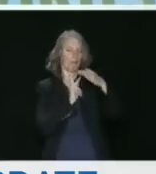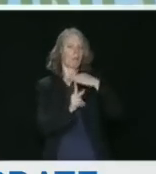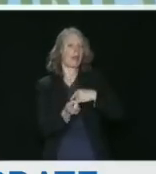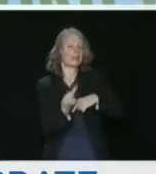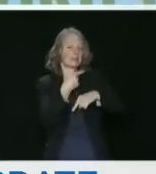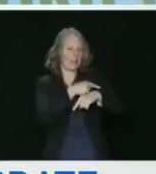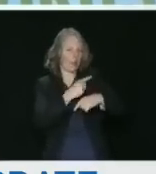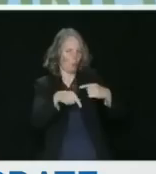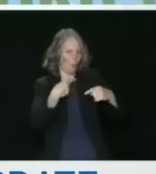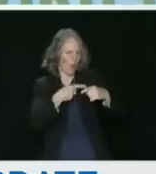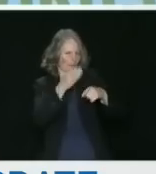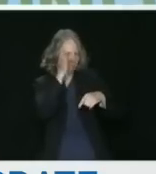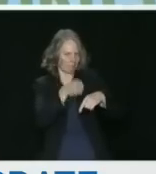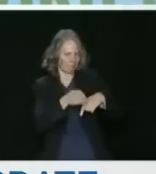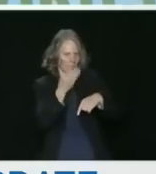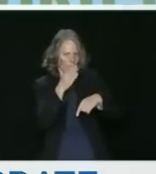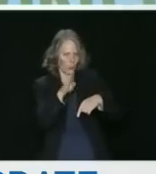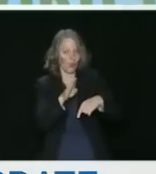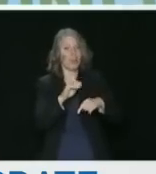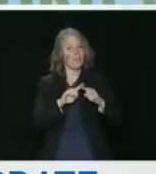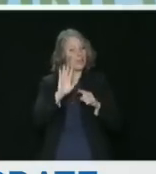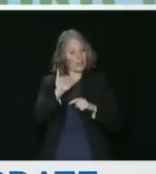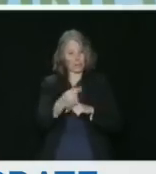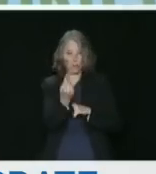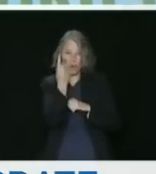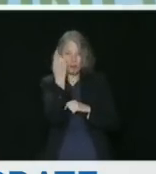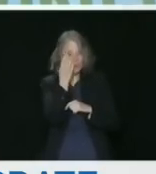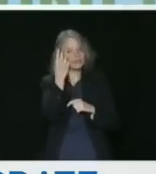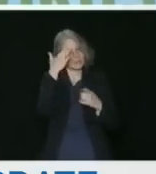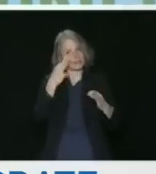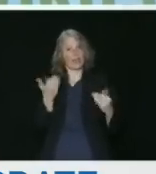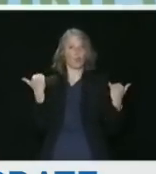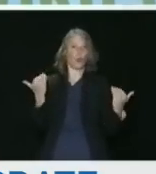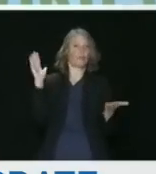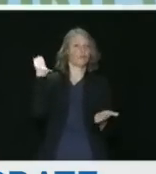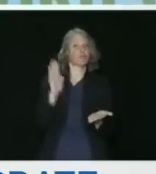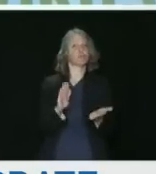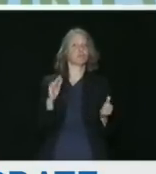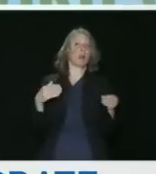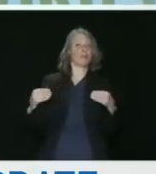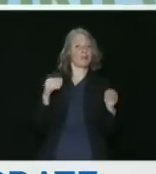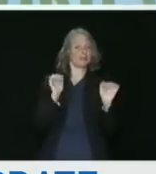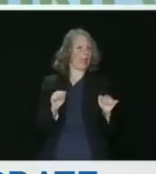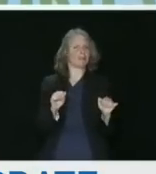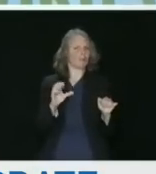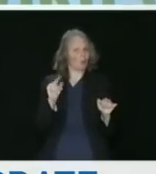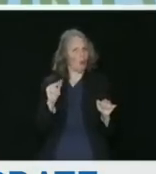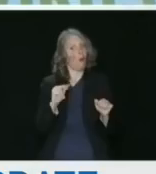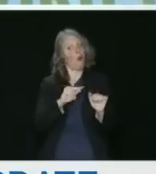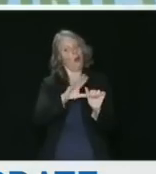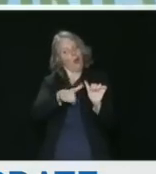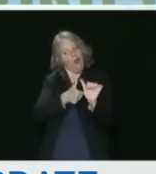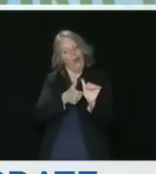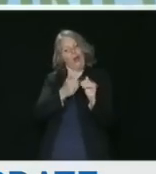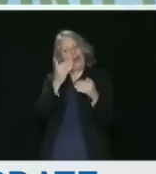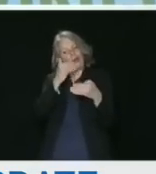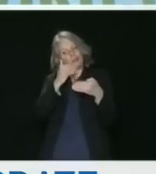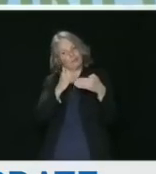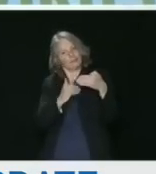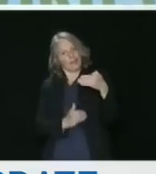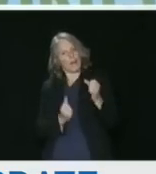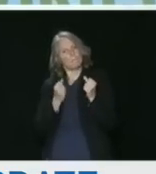factor that goes into when you can lift. There's a list of 25 of those assumptions at the back. As I said, anything can shift